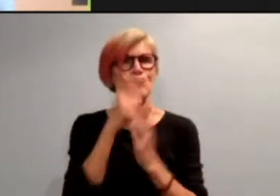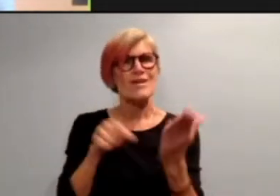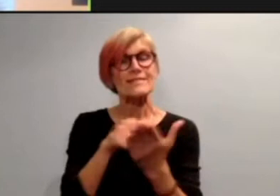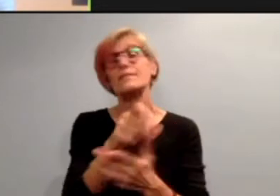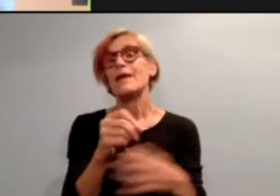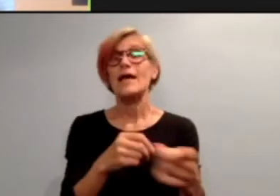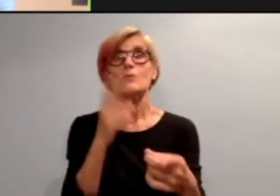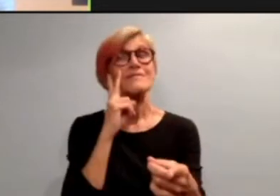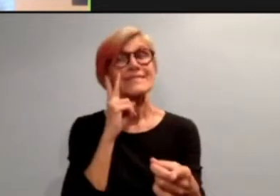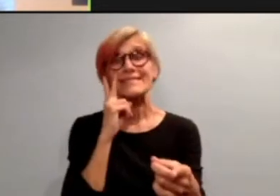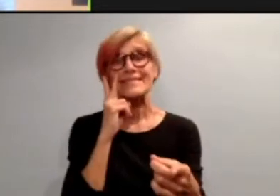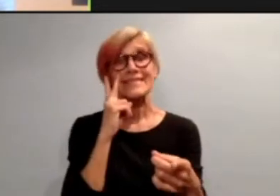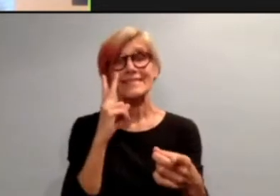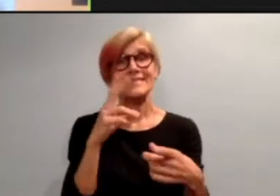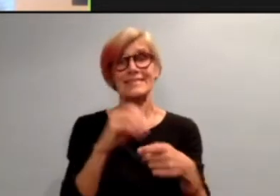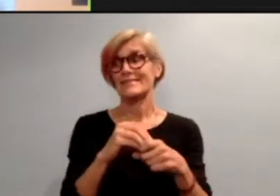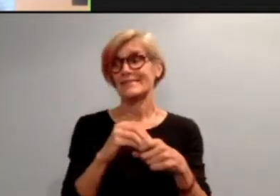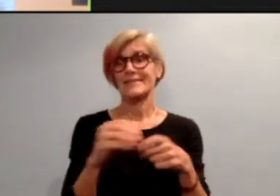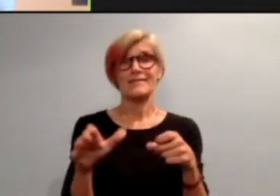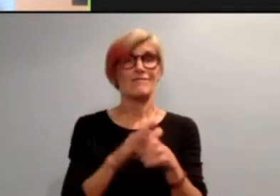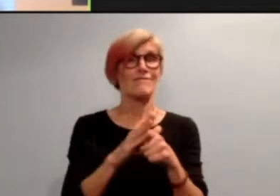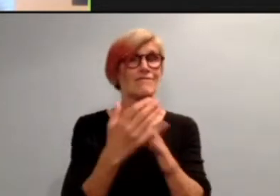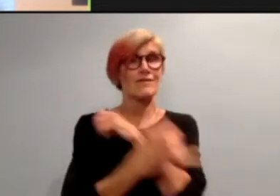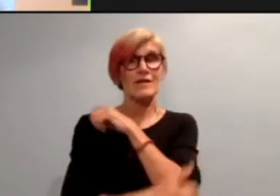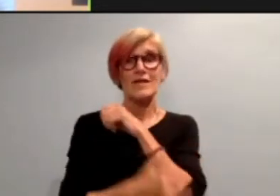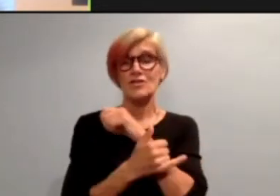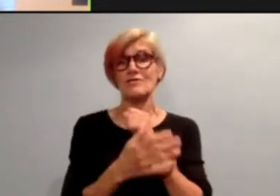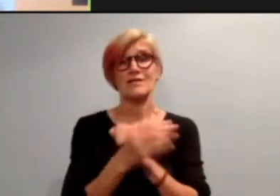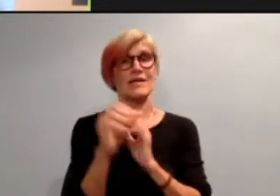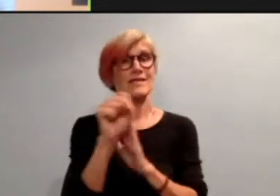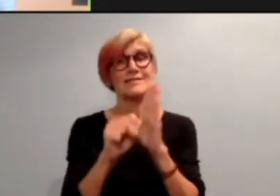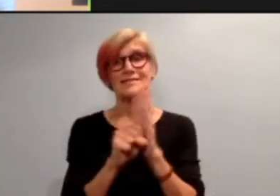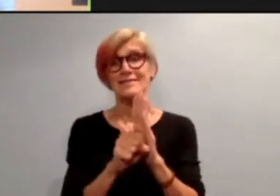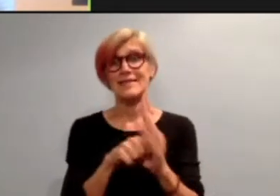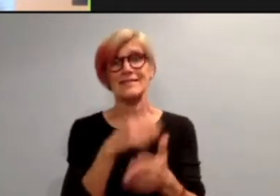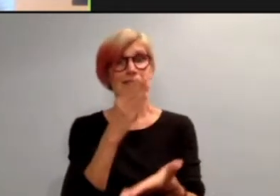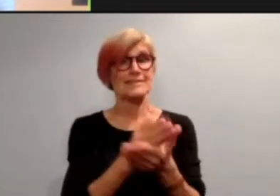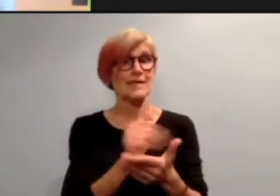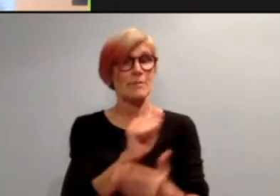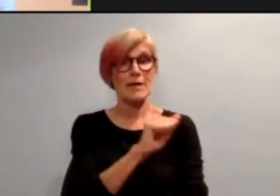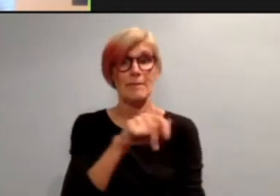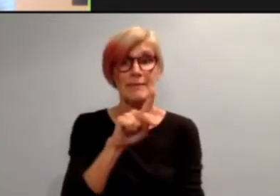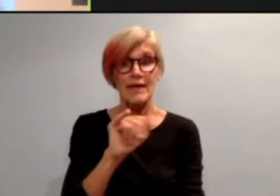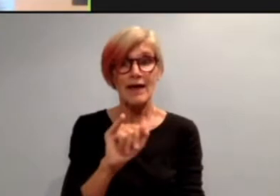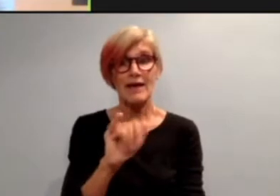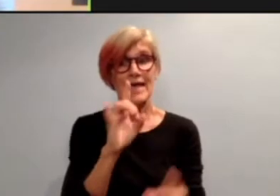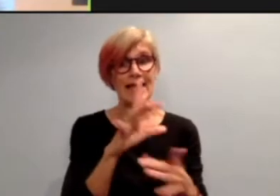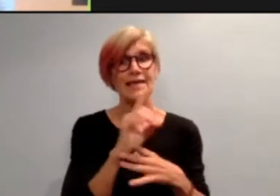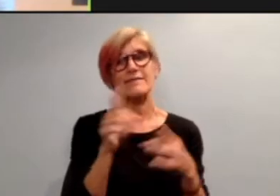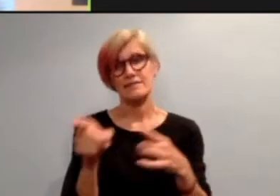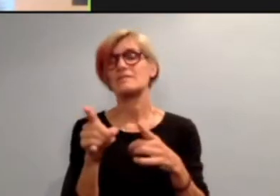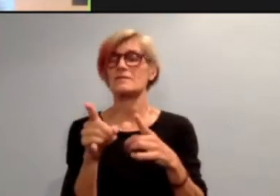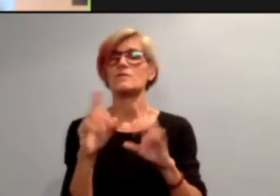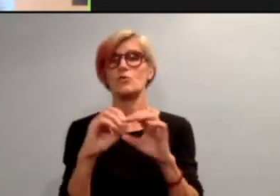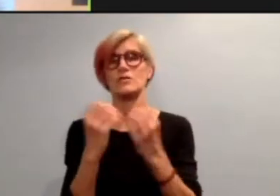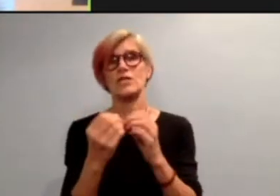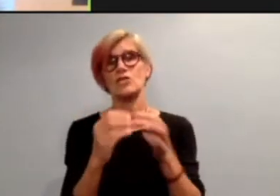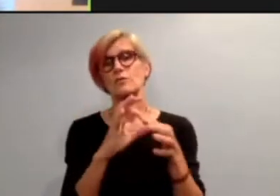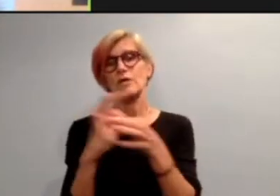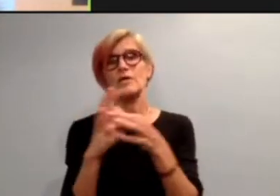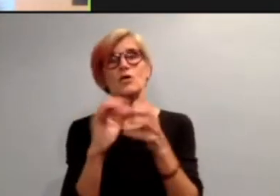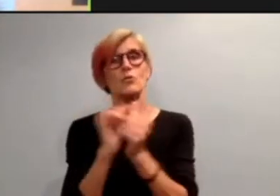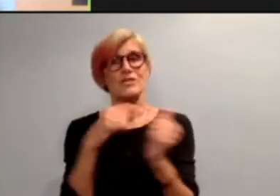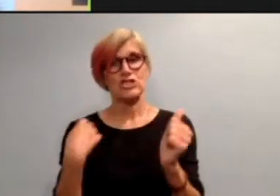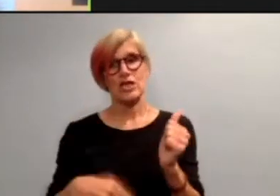our country and state. Stop AAPI Hate, an organization we co-founded with Chinese for Affirmative Action in San